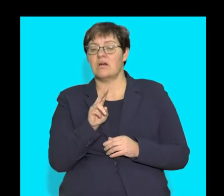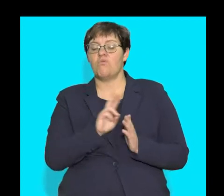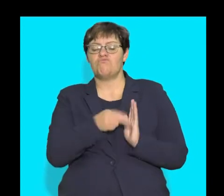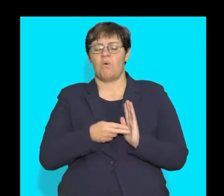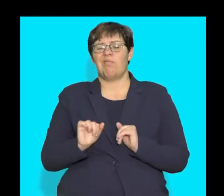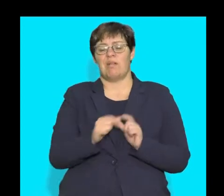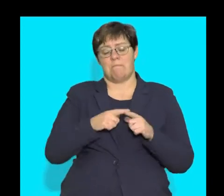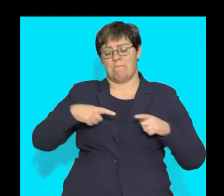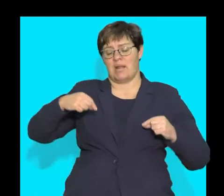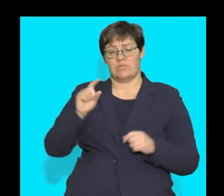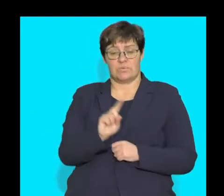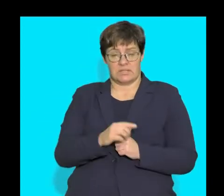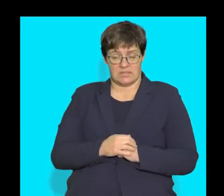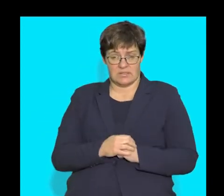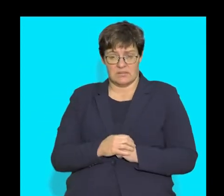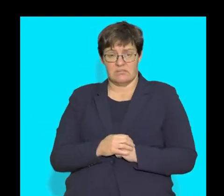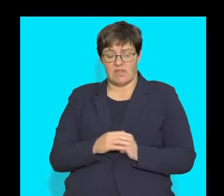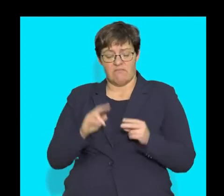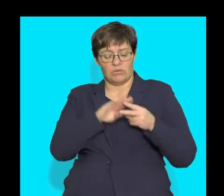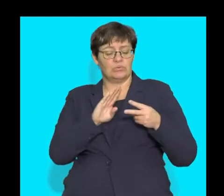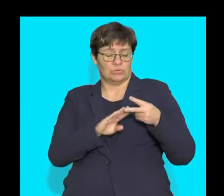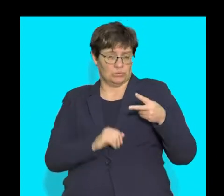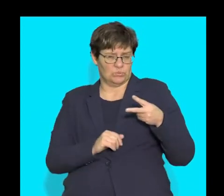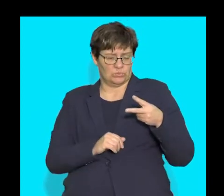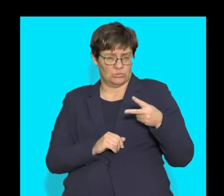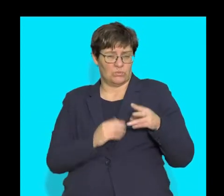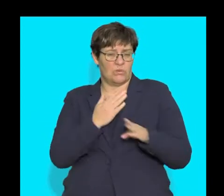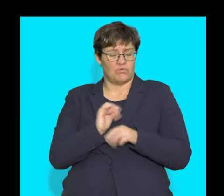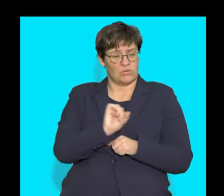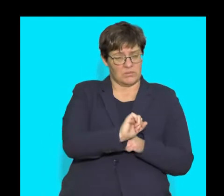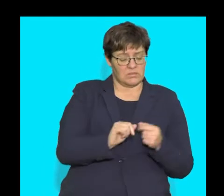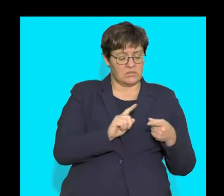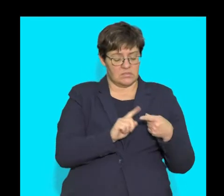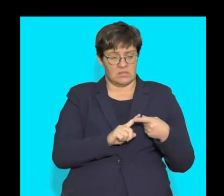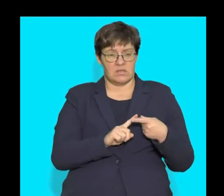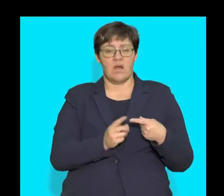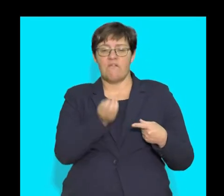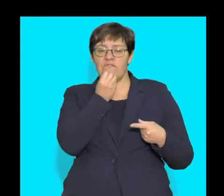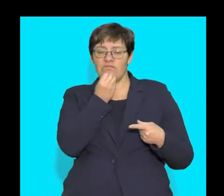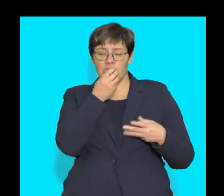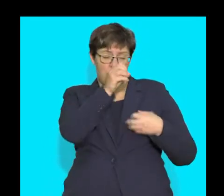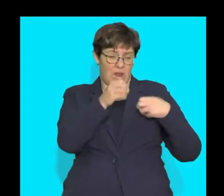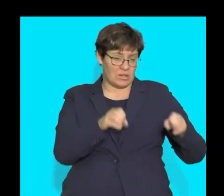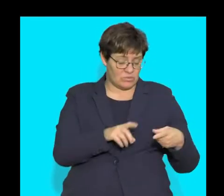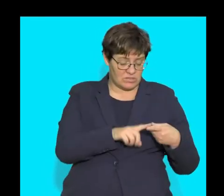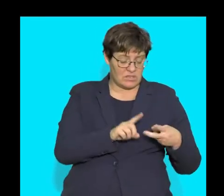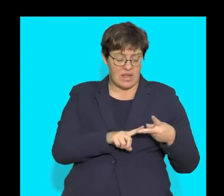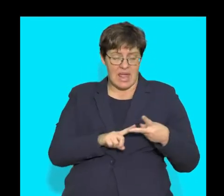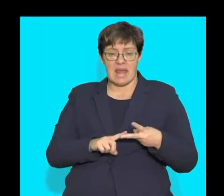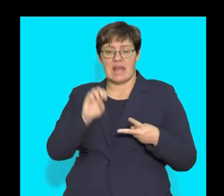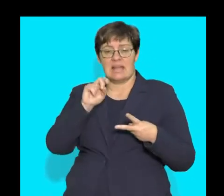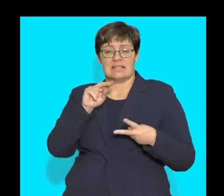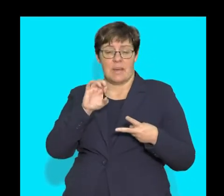of the pancreas. So the pancreas serves two functions, as I mentioned, in the breakdown of starch. It produces